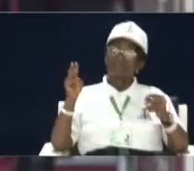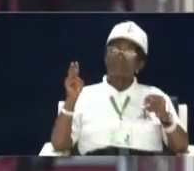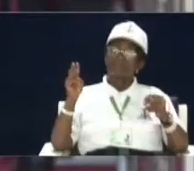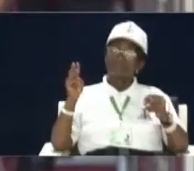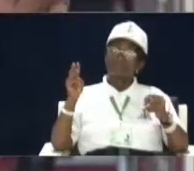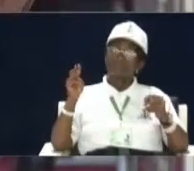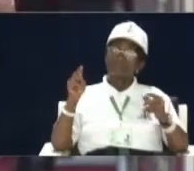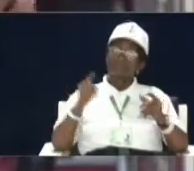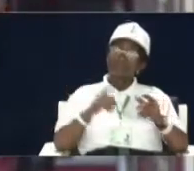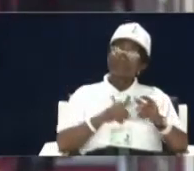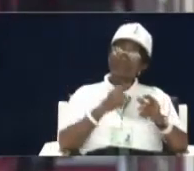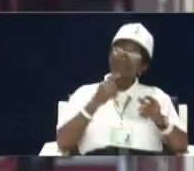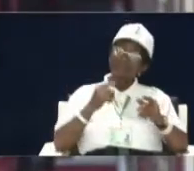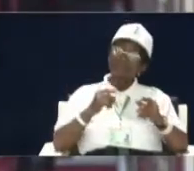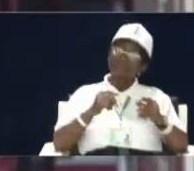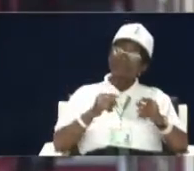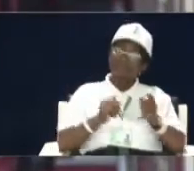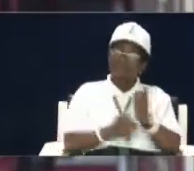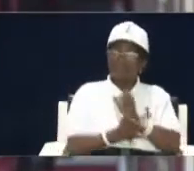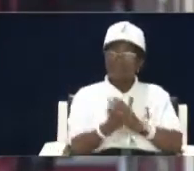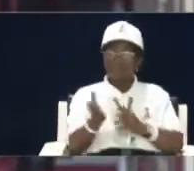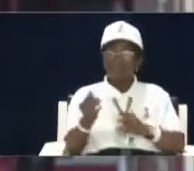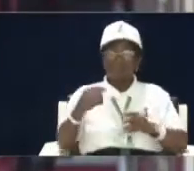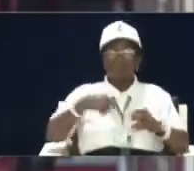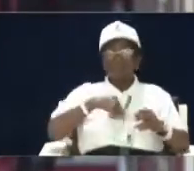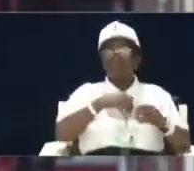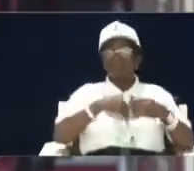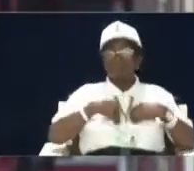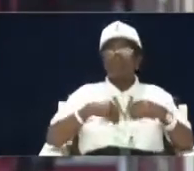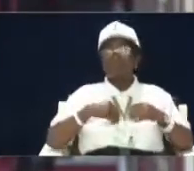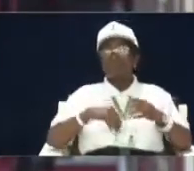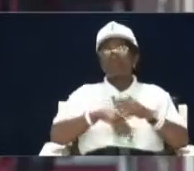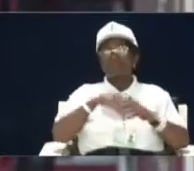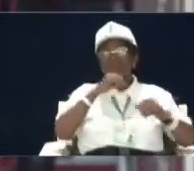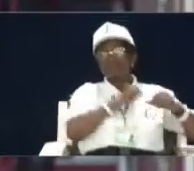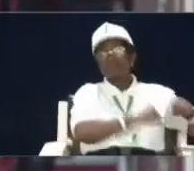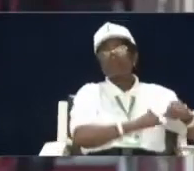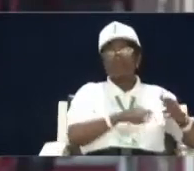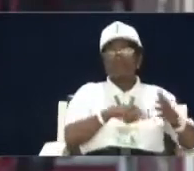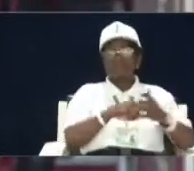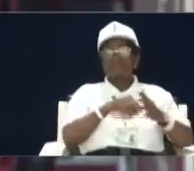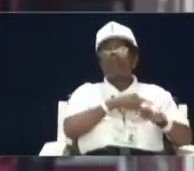The first branch we had outside this nation